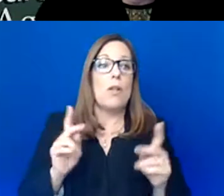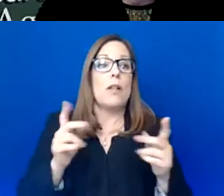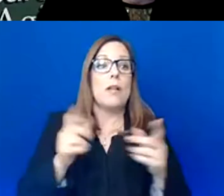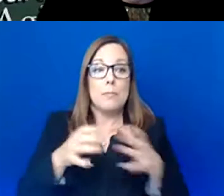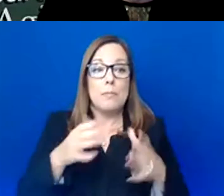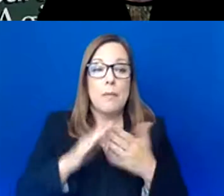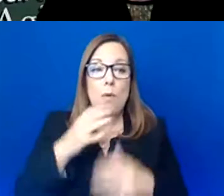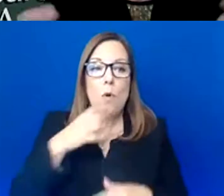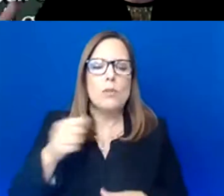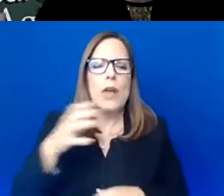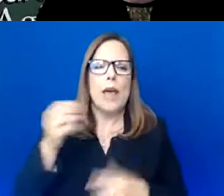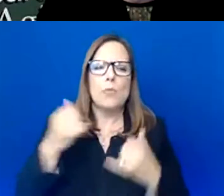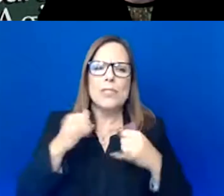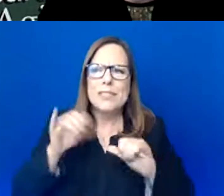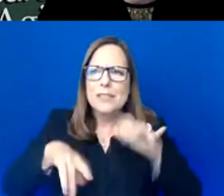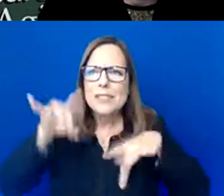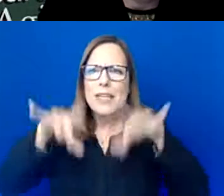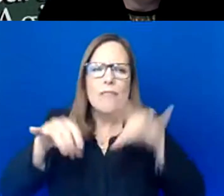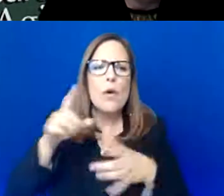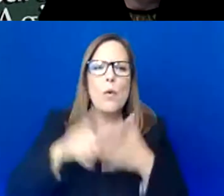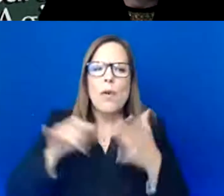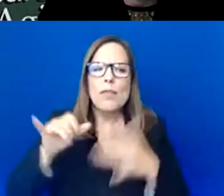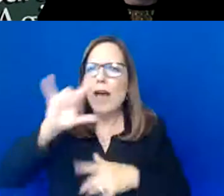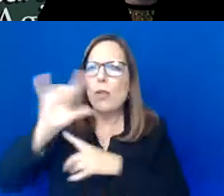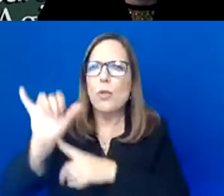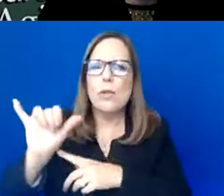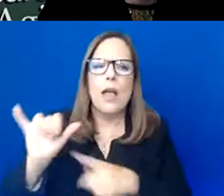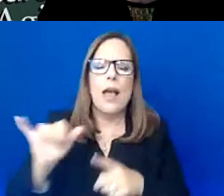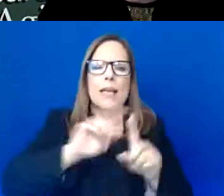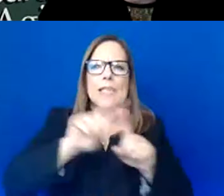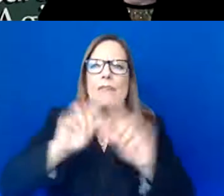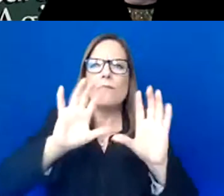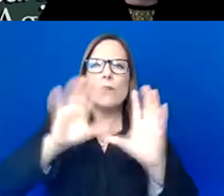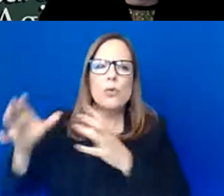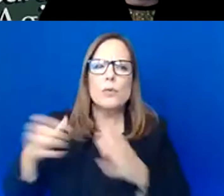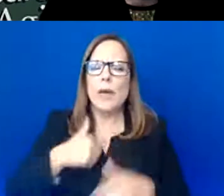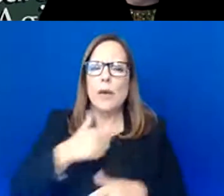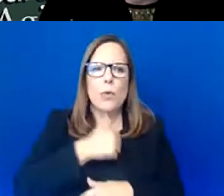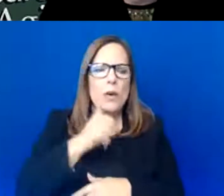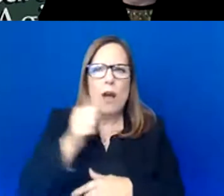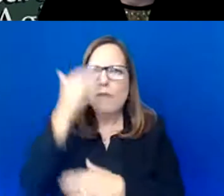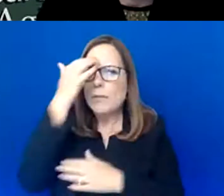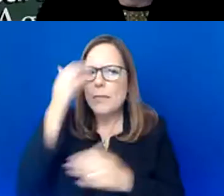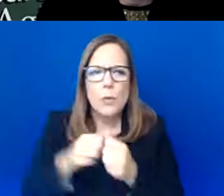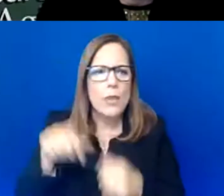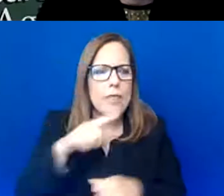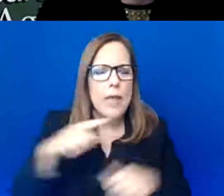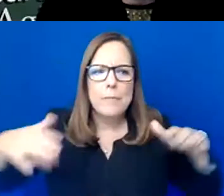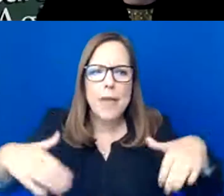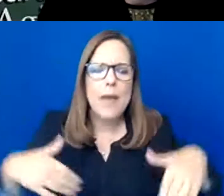adults going to need from different groups that we're not familiar with? We also have to think about what is the speed of